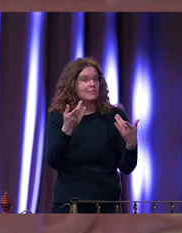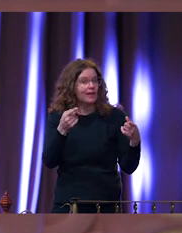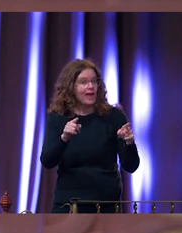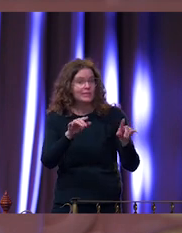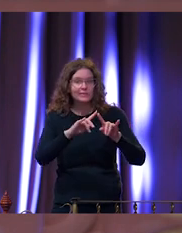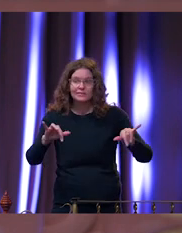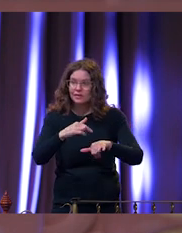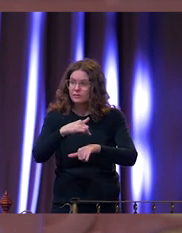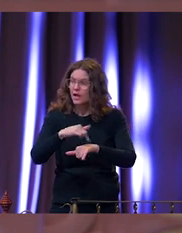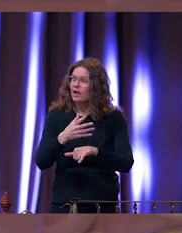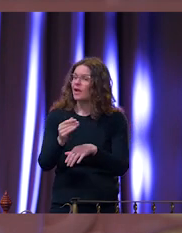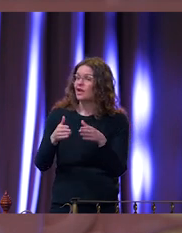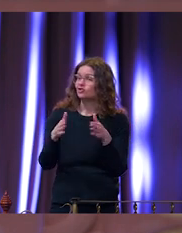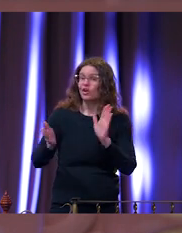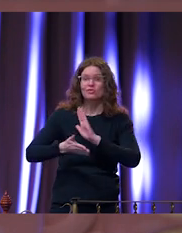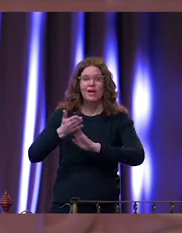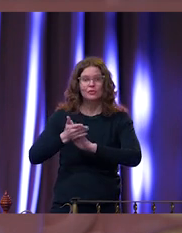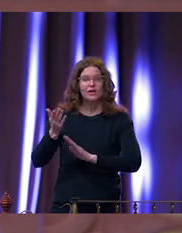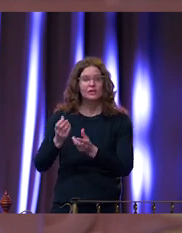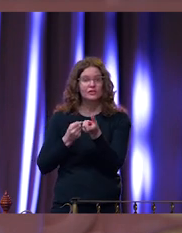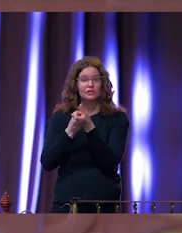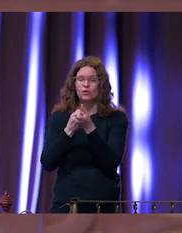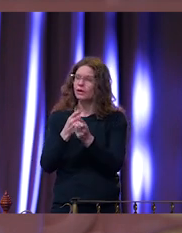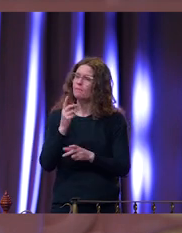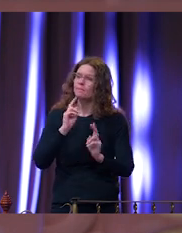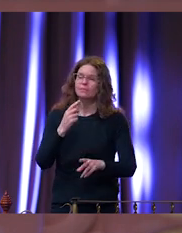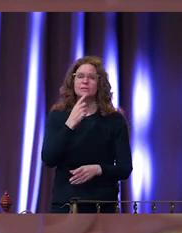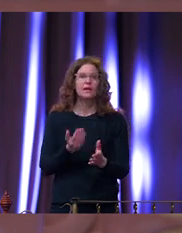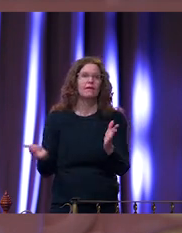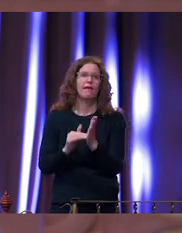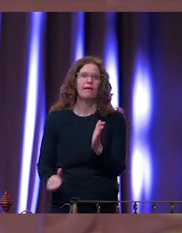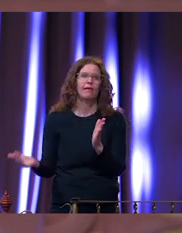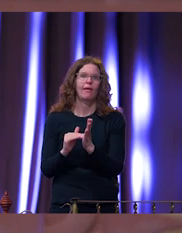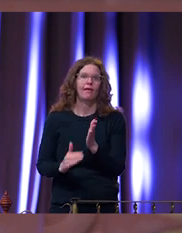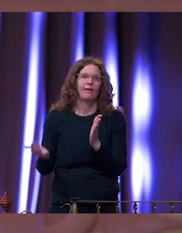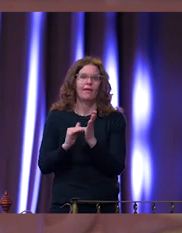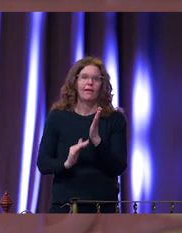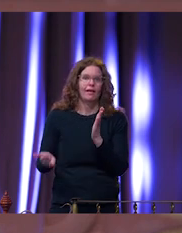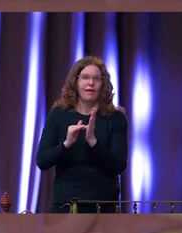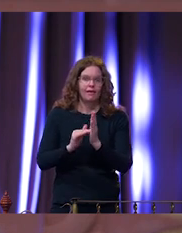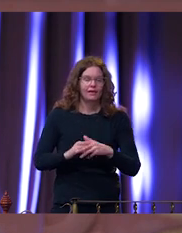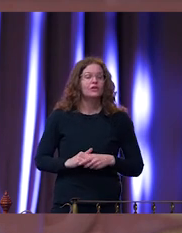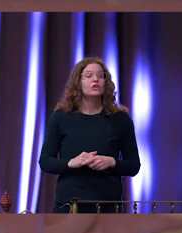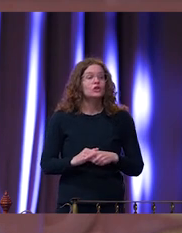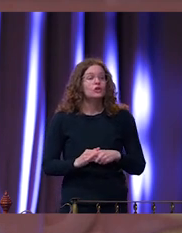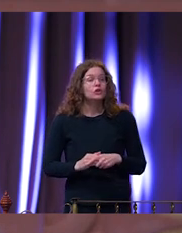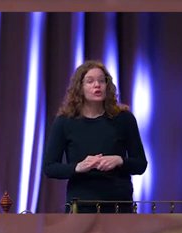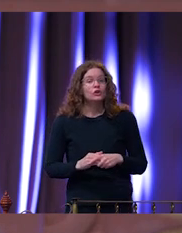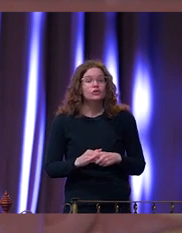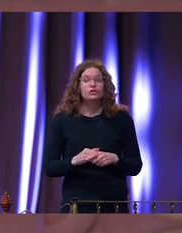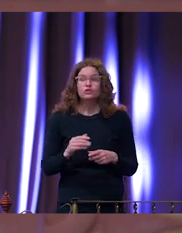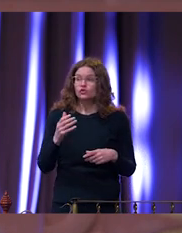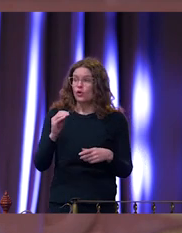general operating support. You tell us that over and over and over and over again. Like, we hear it. So, you know, that is where the majority of the funding